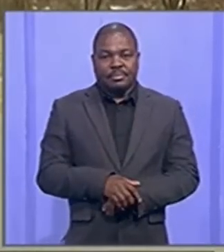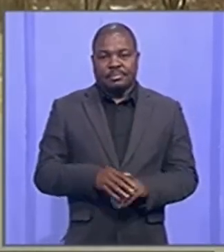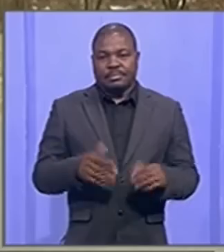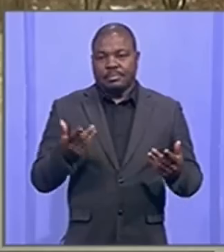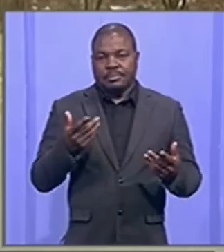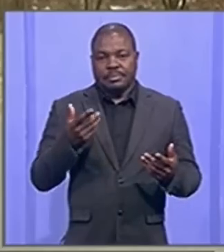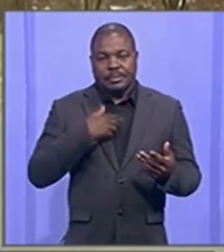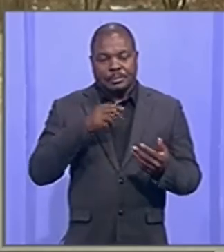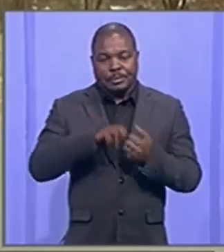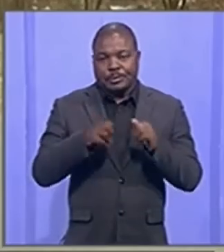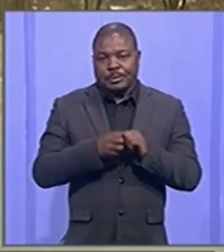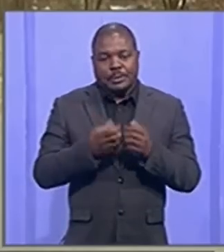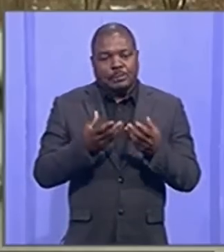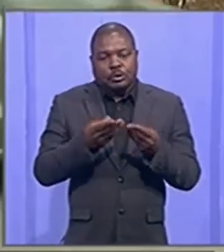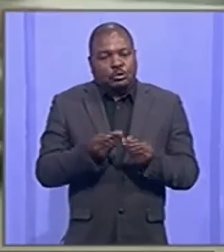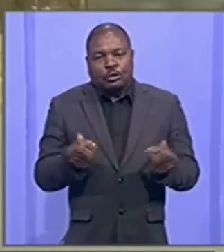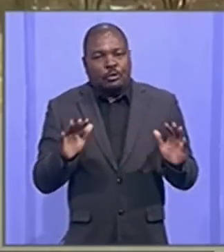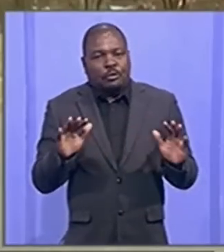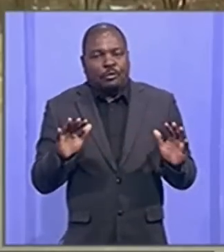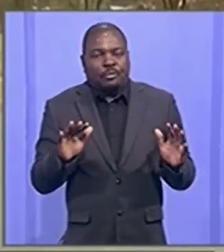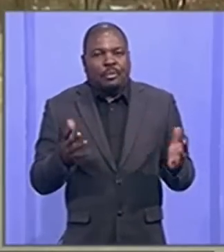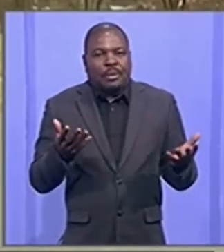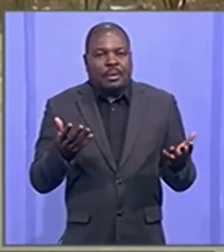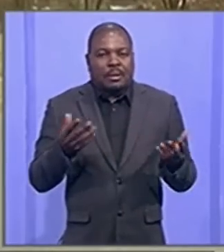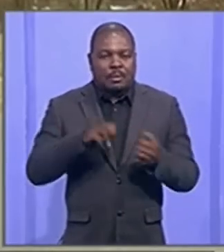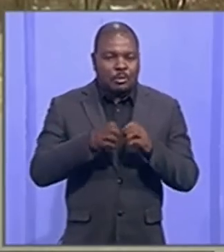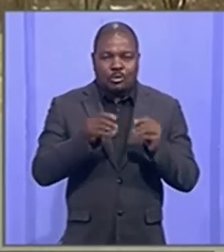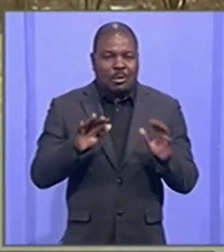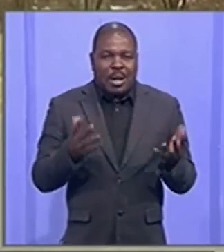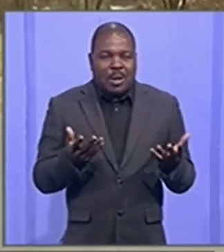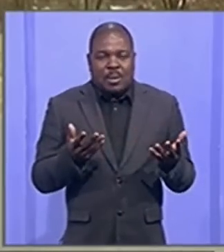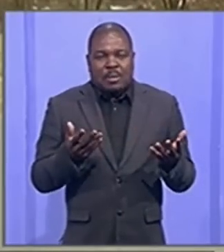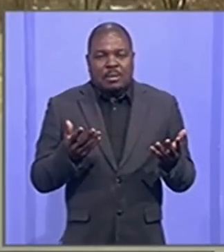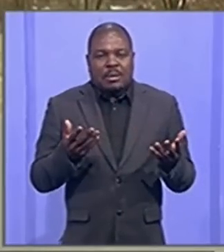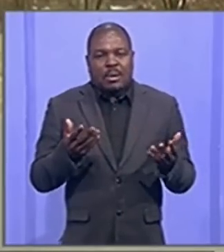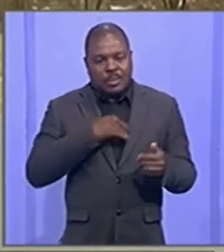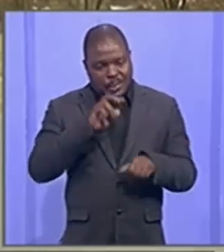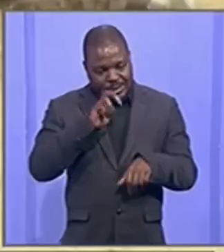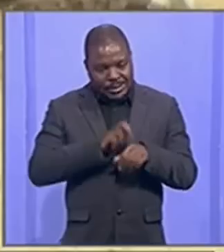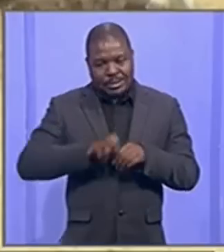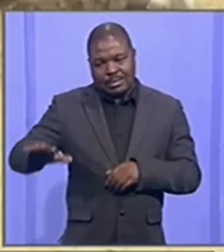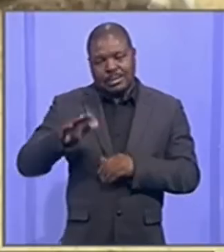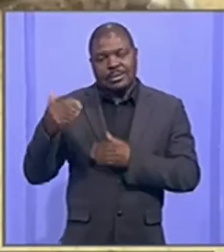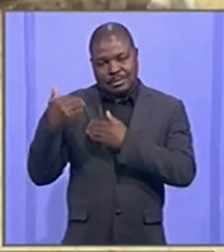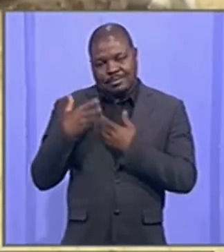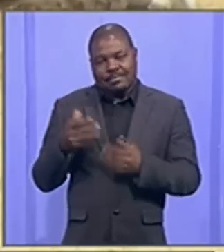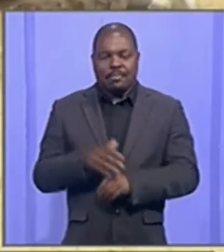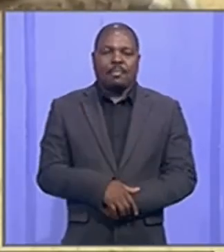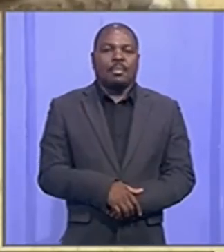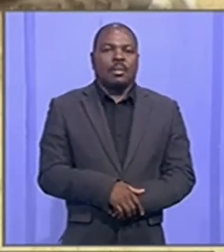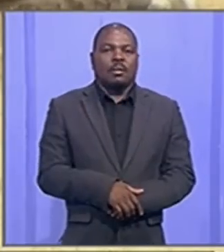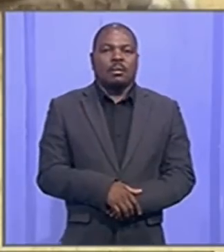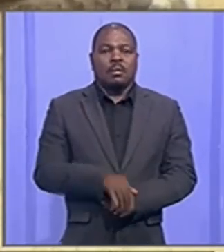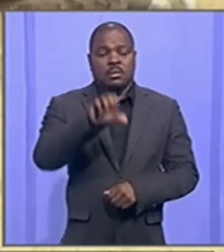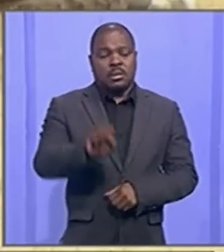re tana ka problem re tana ka solution gore re kgone go kry-a tharollo ya taba ke gore re kgone go ba moloro safe bjalo ka